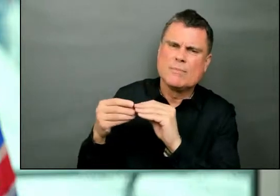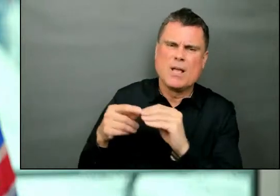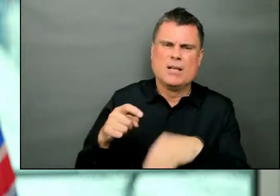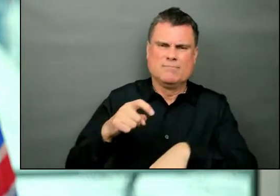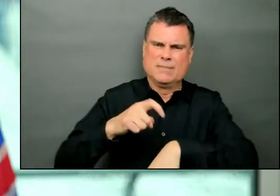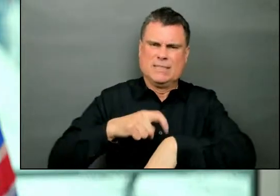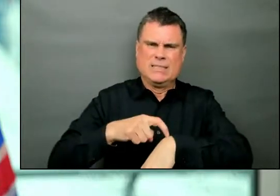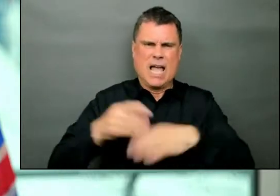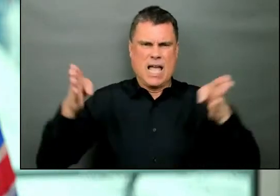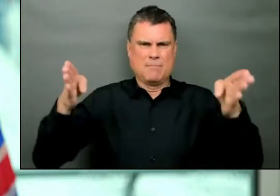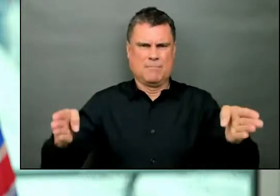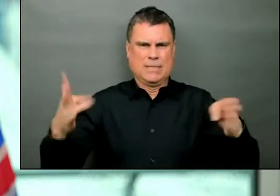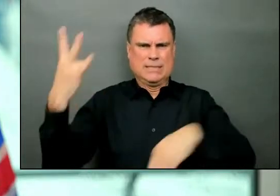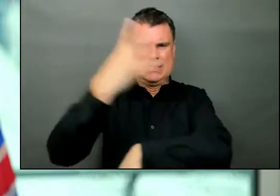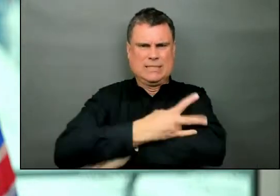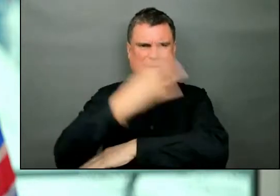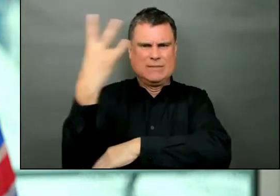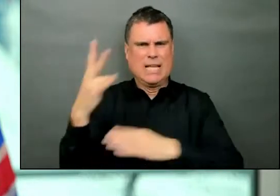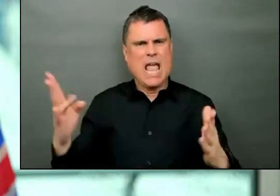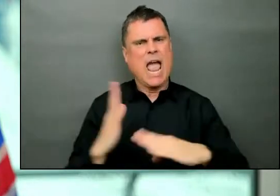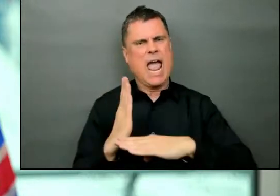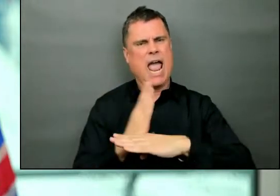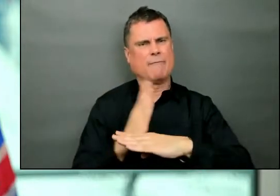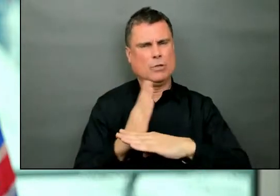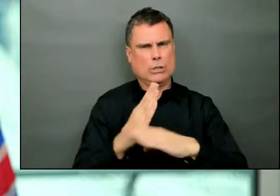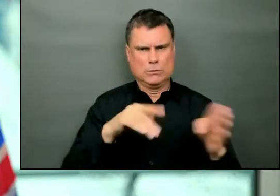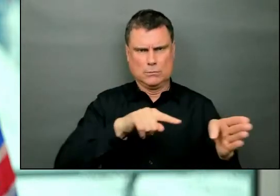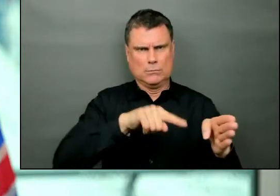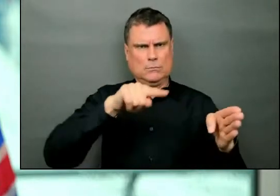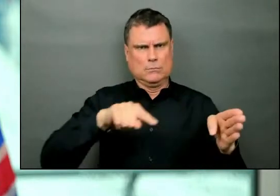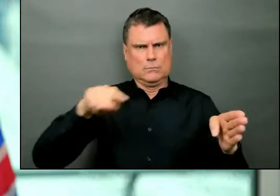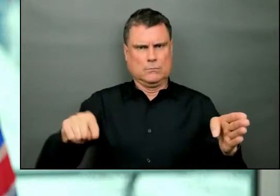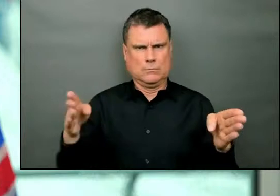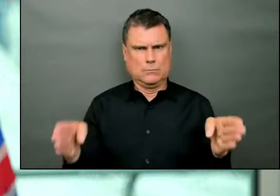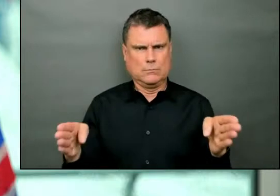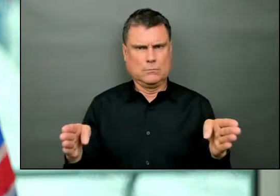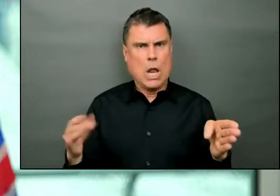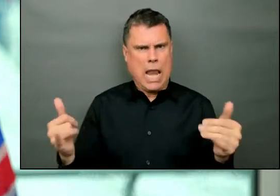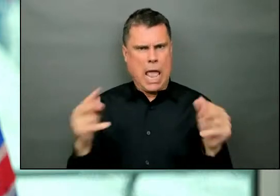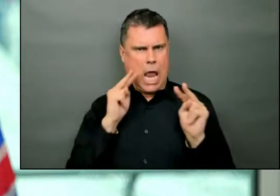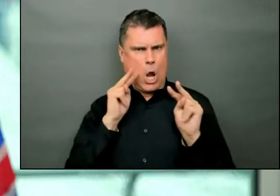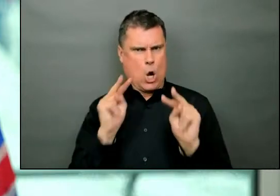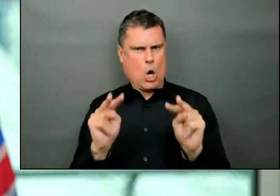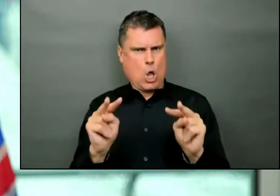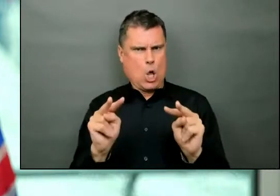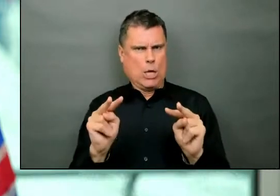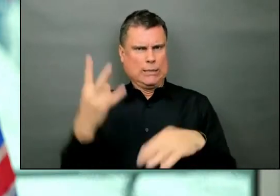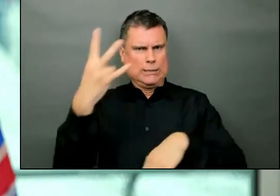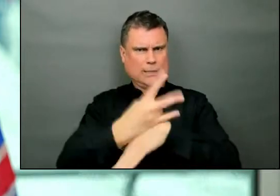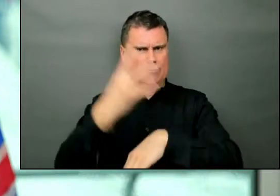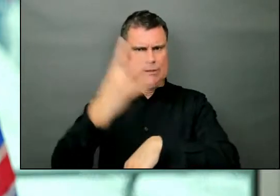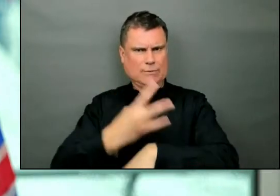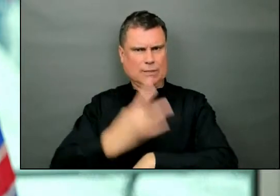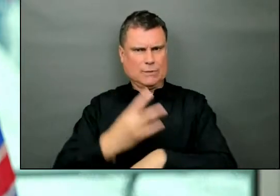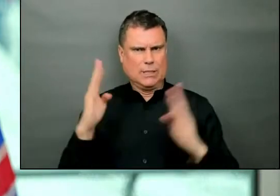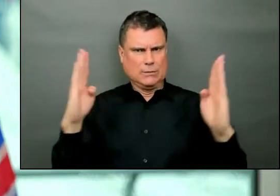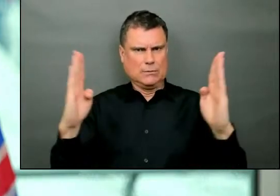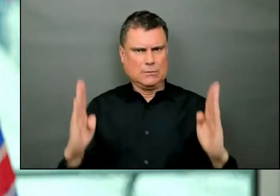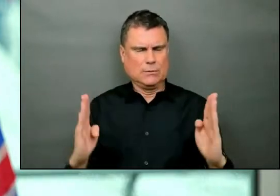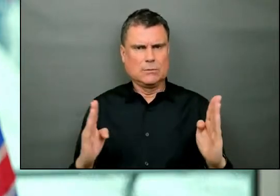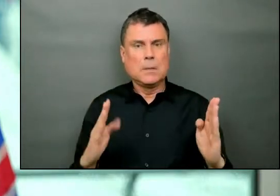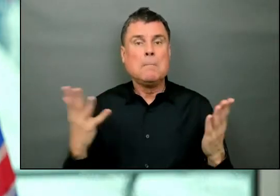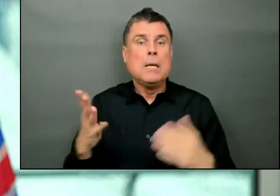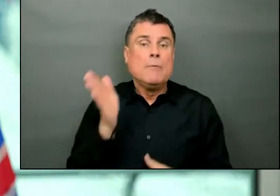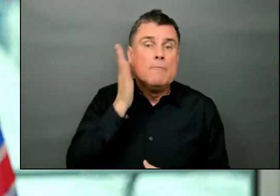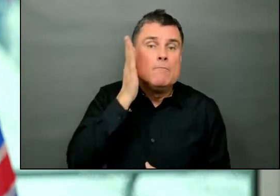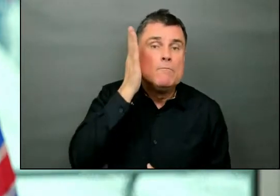the reproductive rate. If you're monitoring these indicators to see when it's time to ease restrictions, what